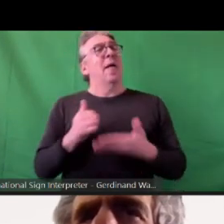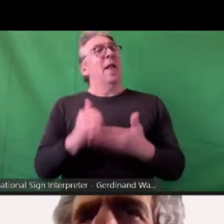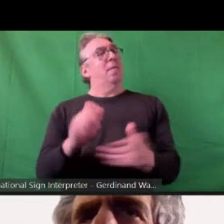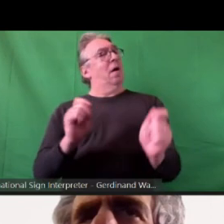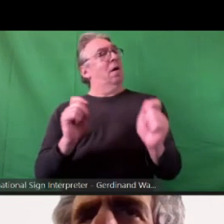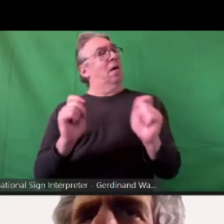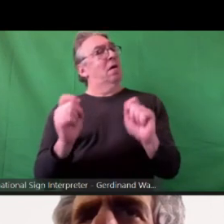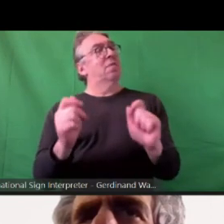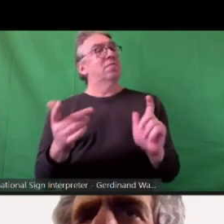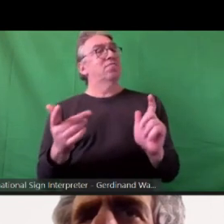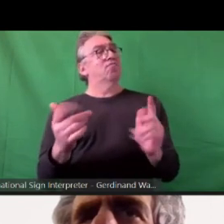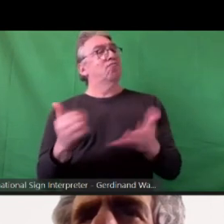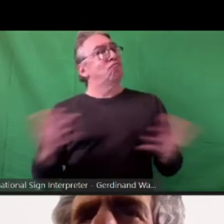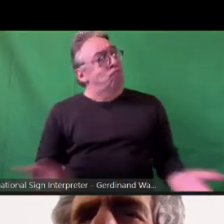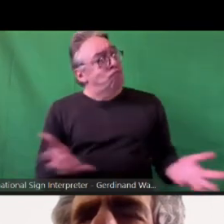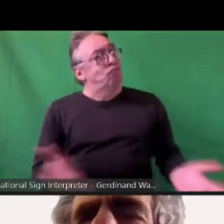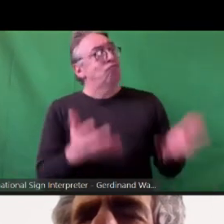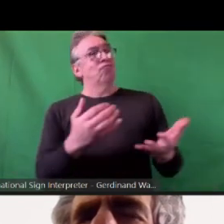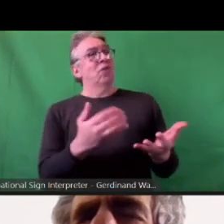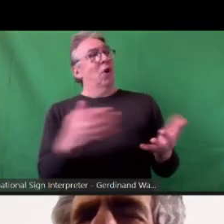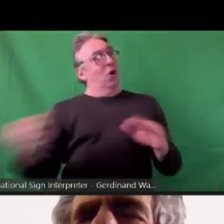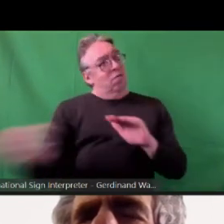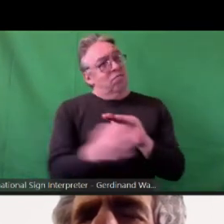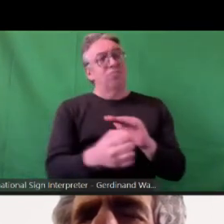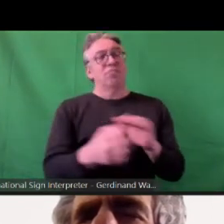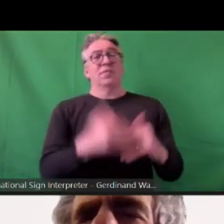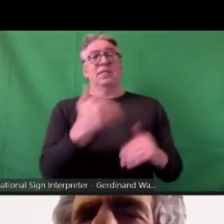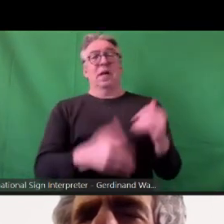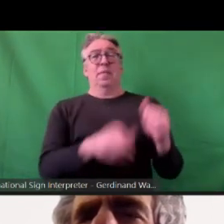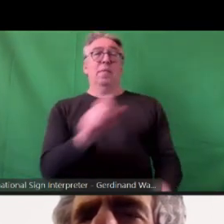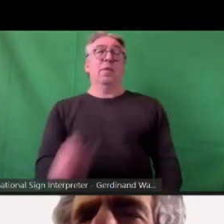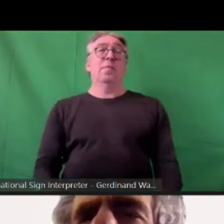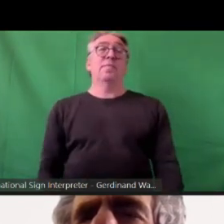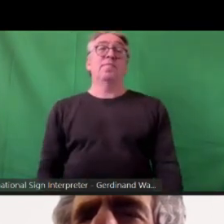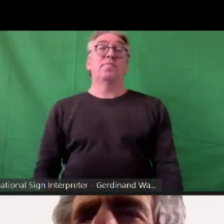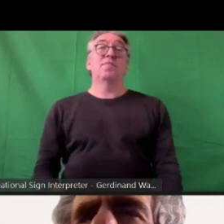interested to employ the people with disabilities. Reward is really needed.